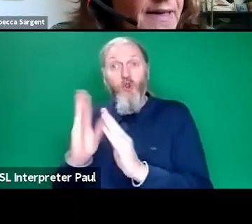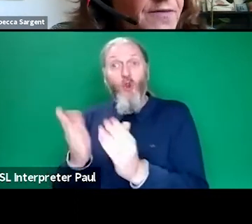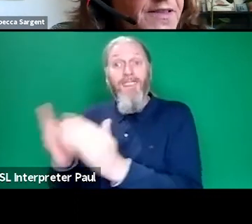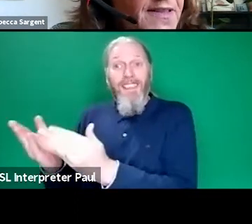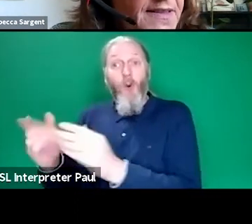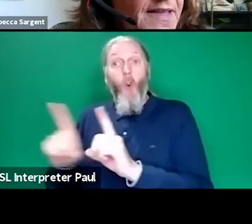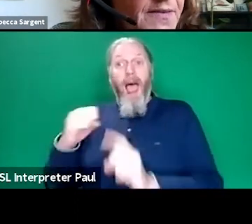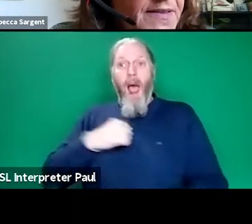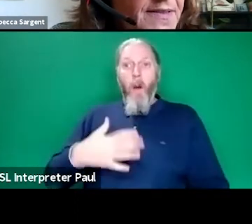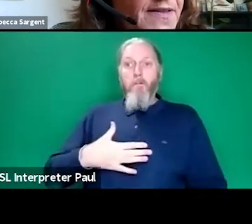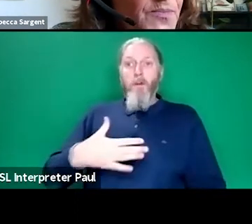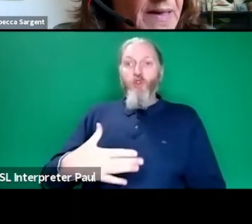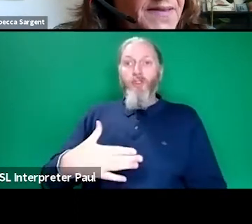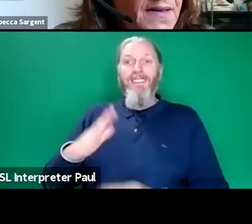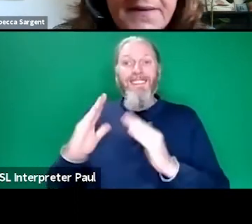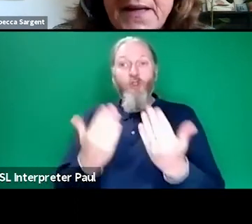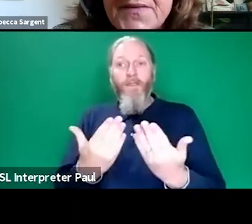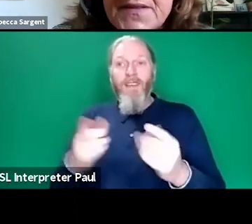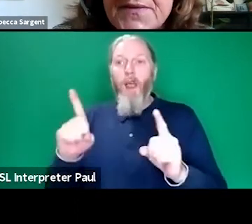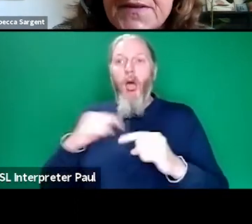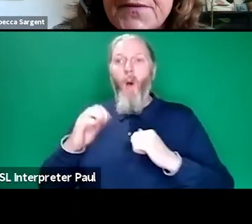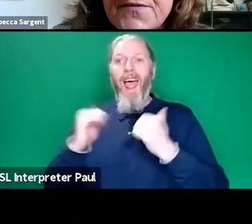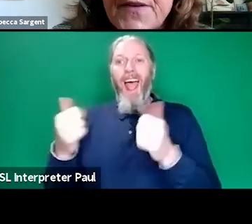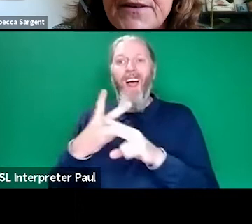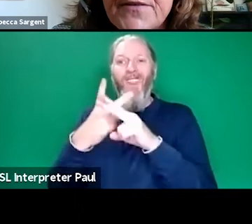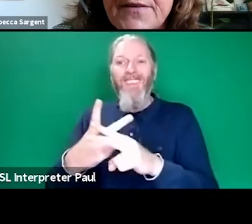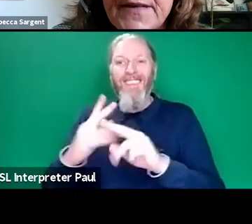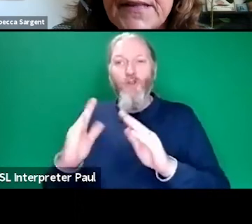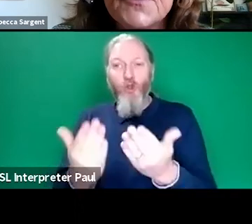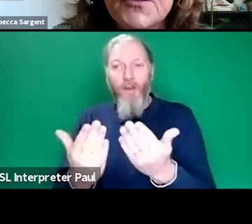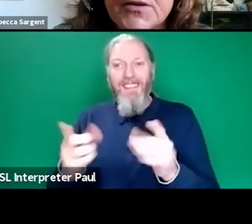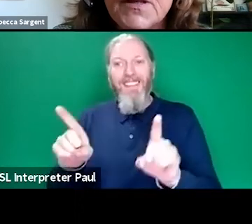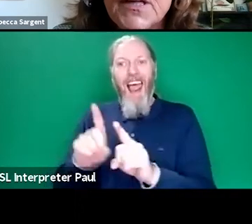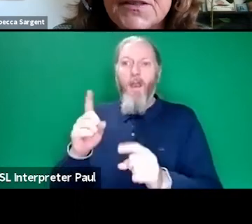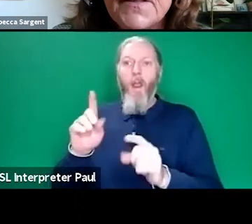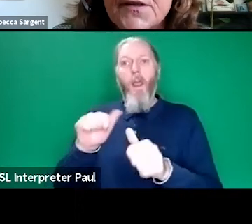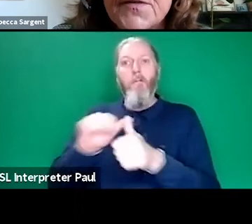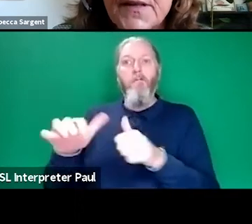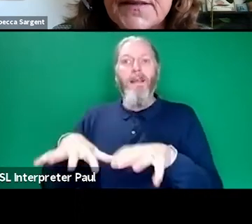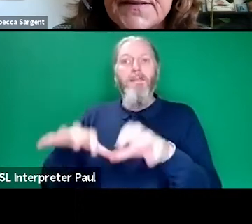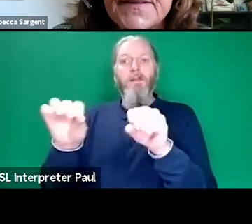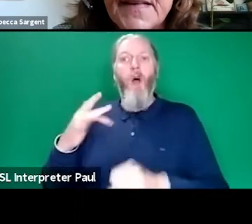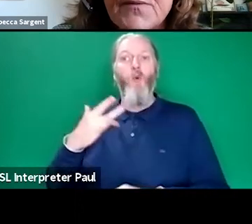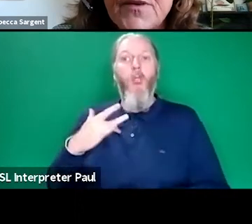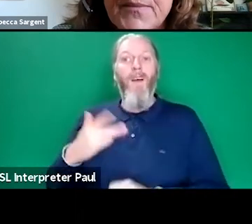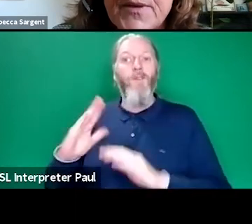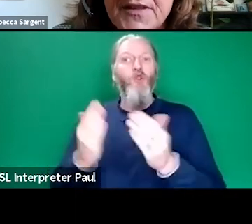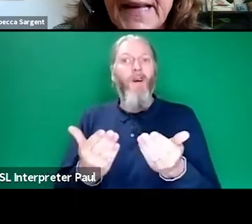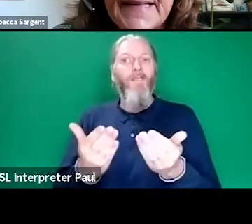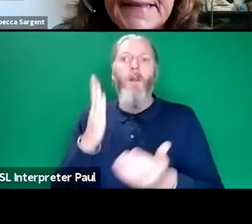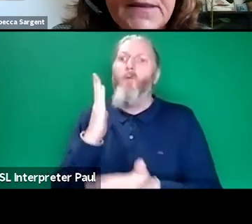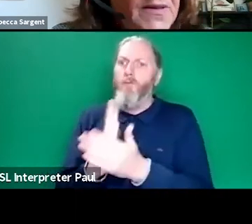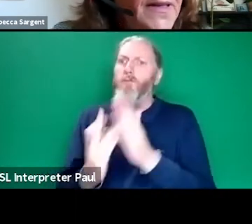services and our health visiting services and those best start in life services are very, very integral to the offer, and very